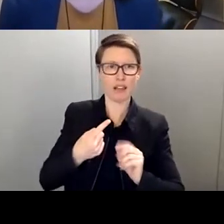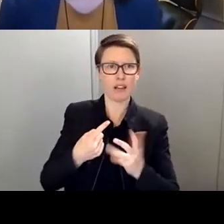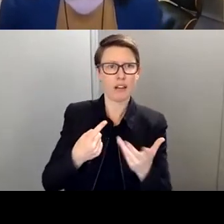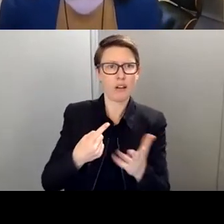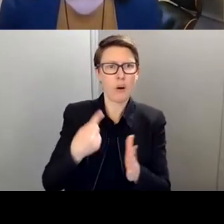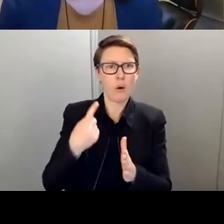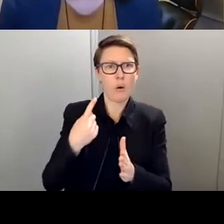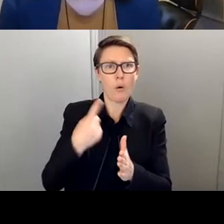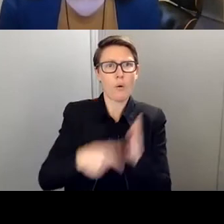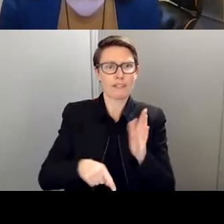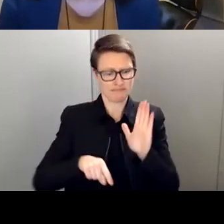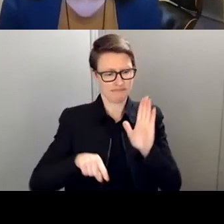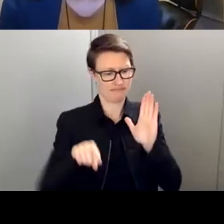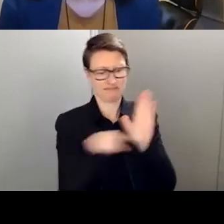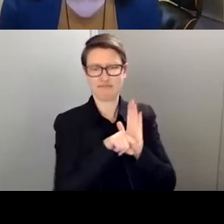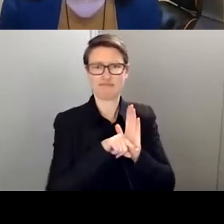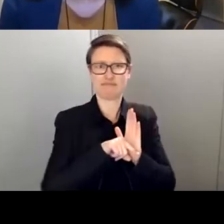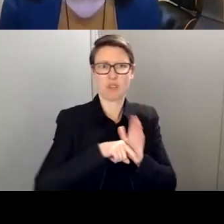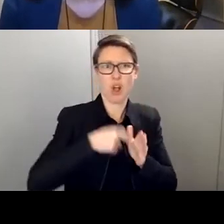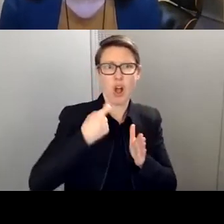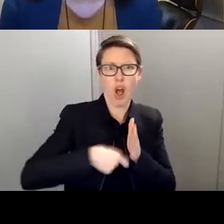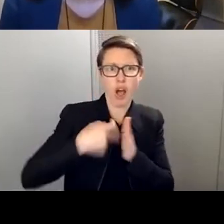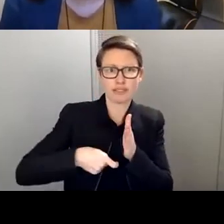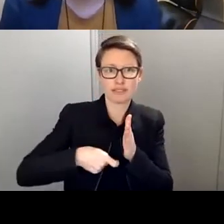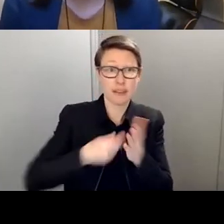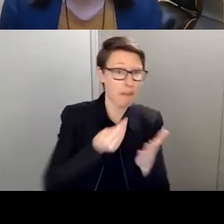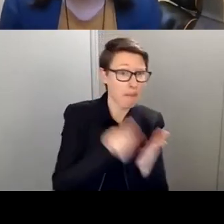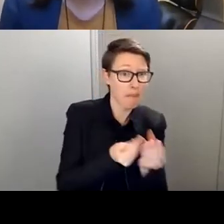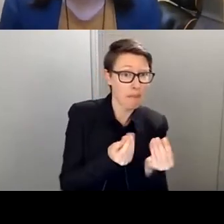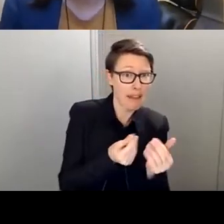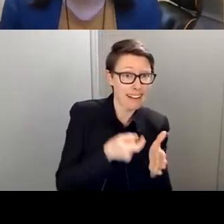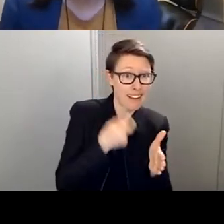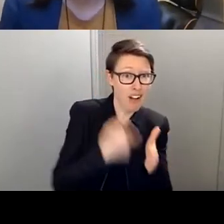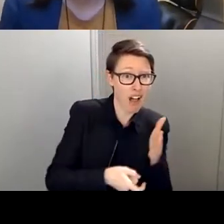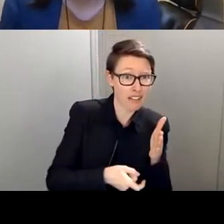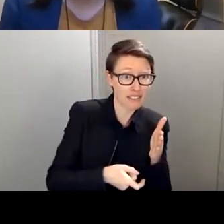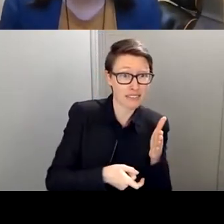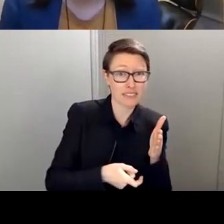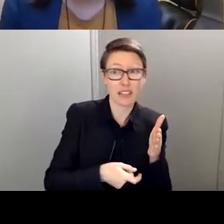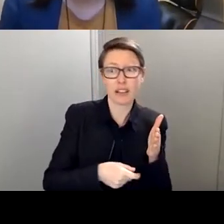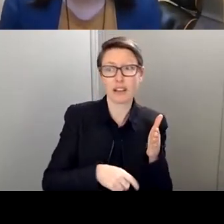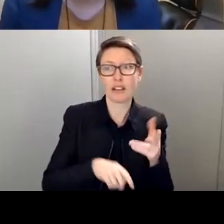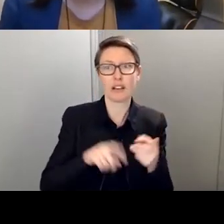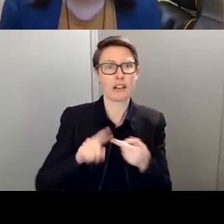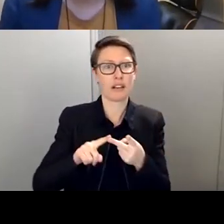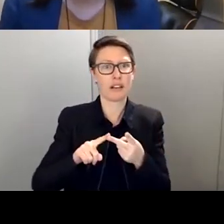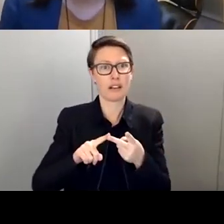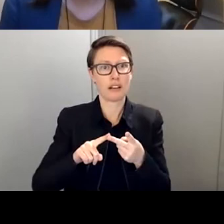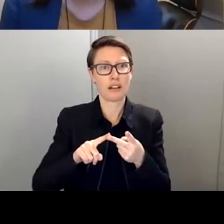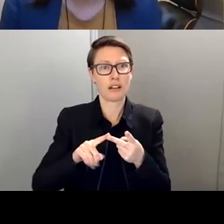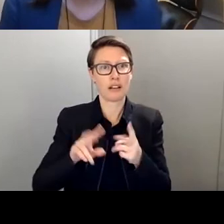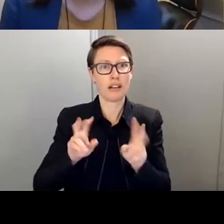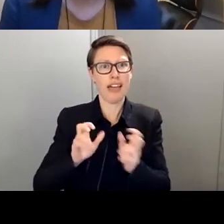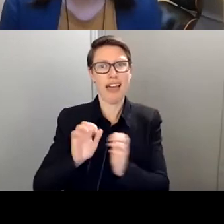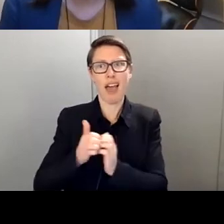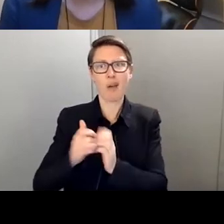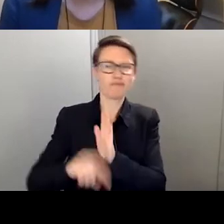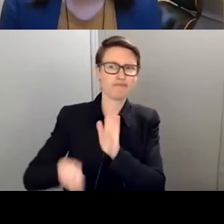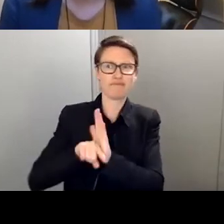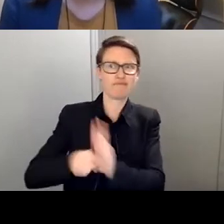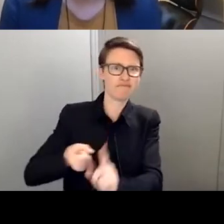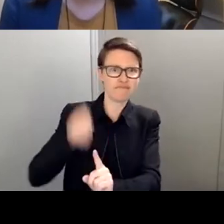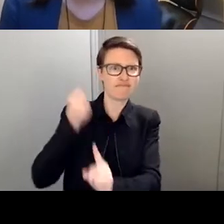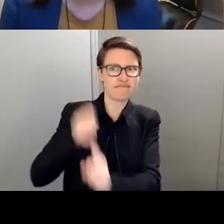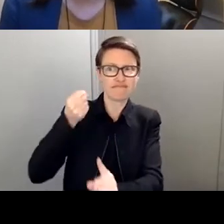cost to someone who is putting out that content, and what is the cost to our audiences? What do our audiences